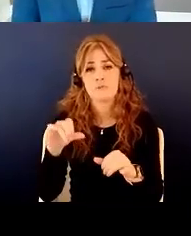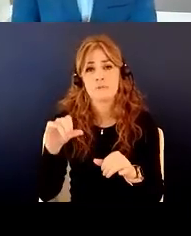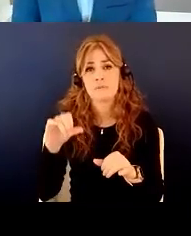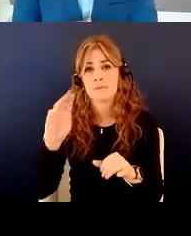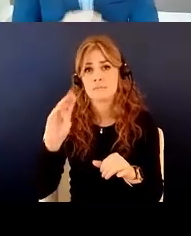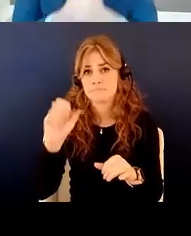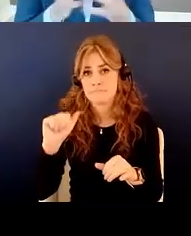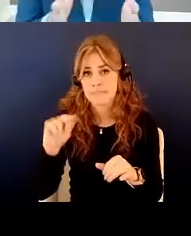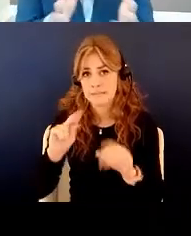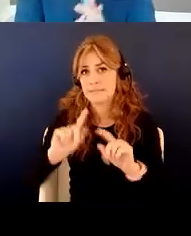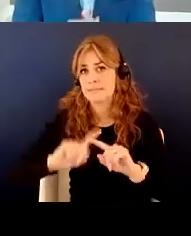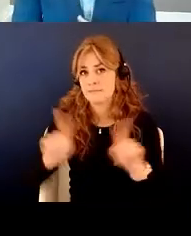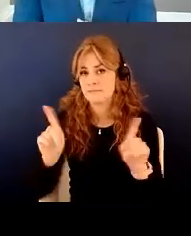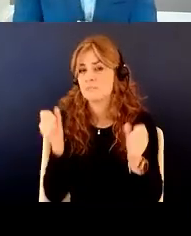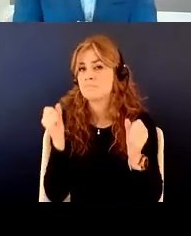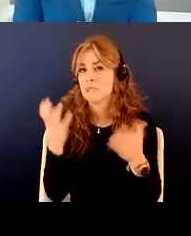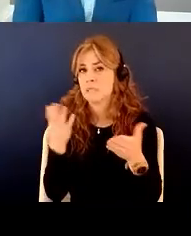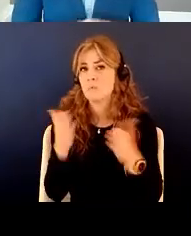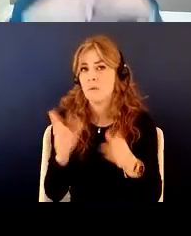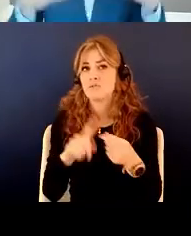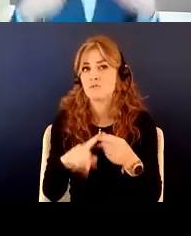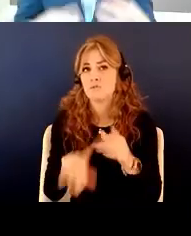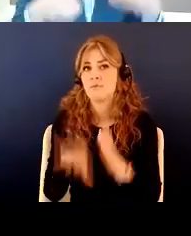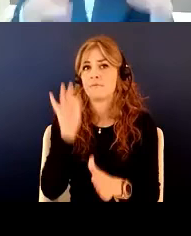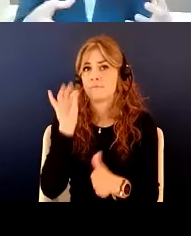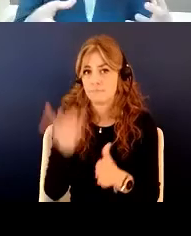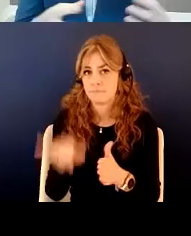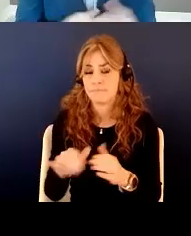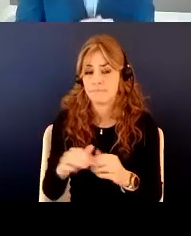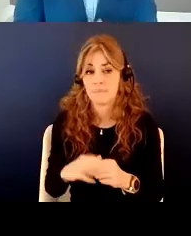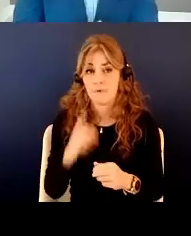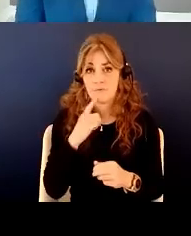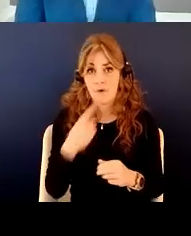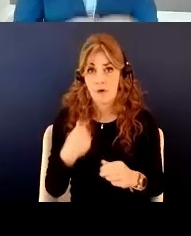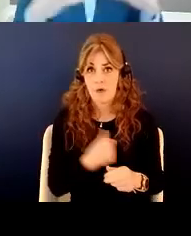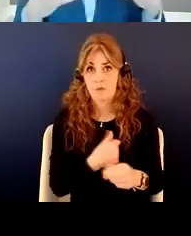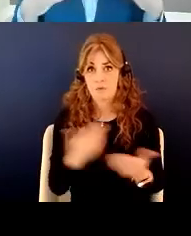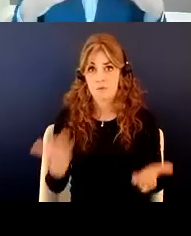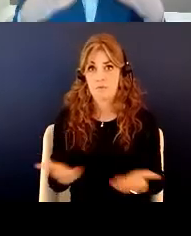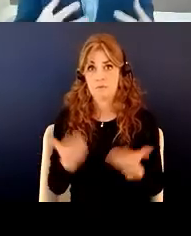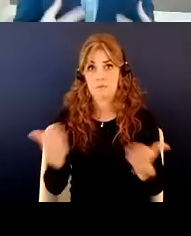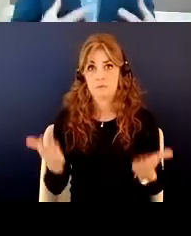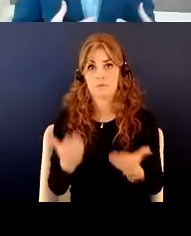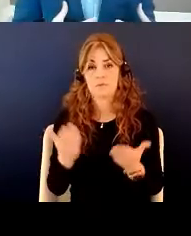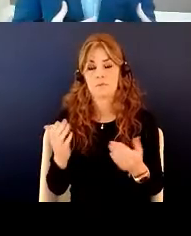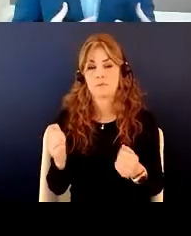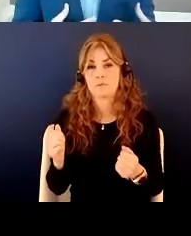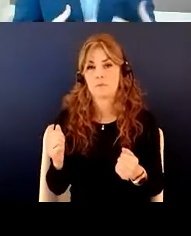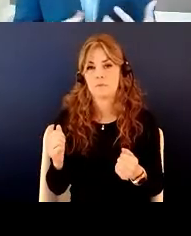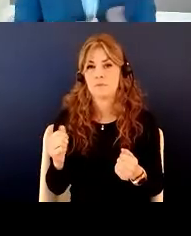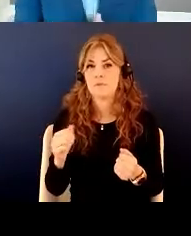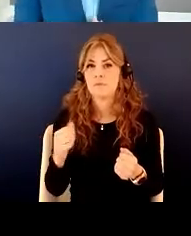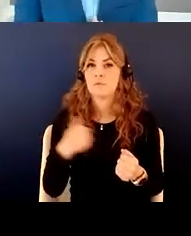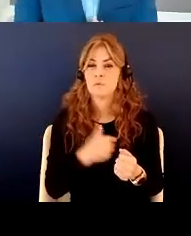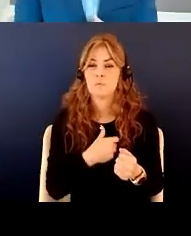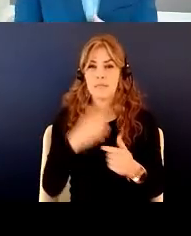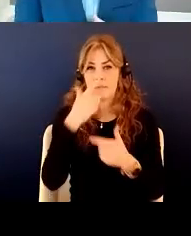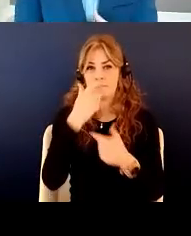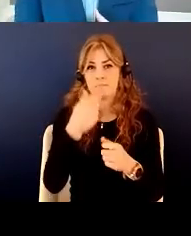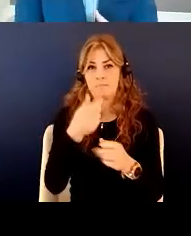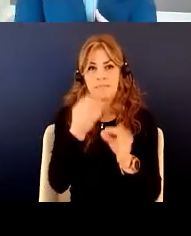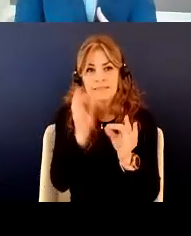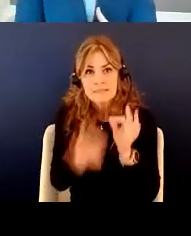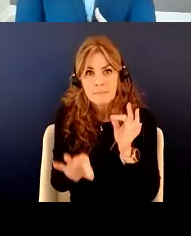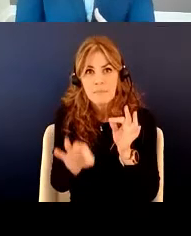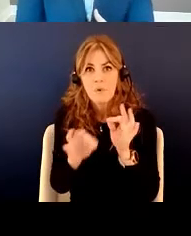estimate the standardized mean difference. But for us right now, we're interested in a pretty simple